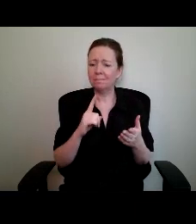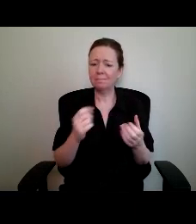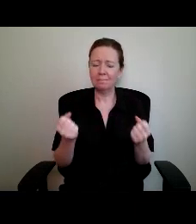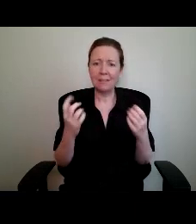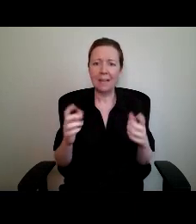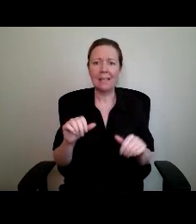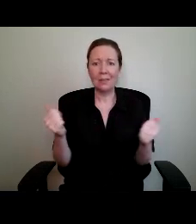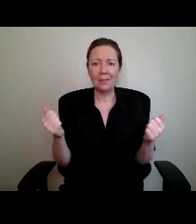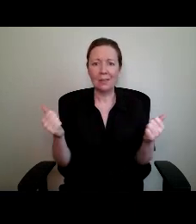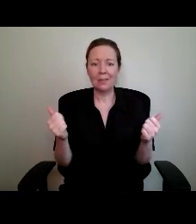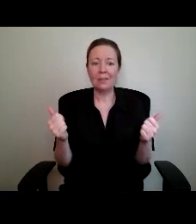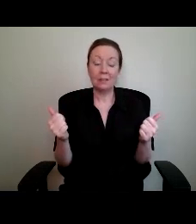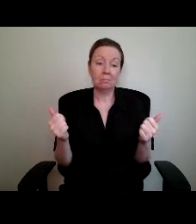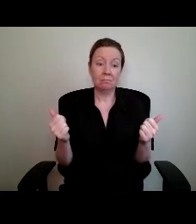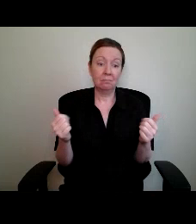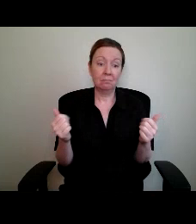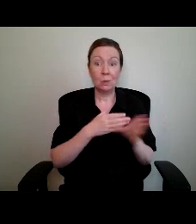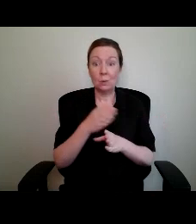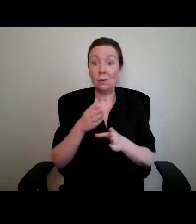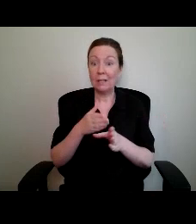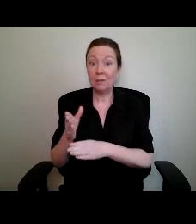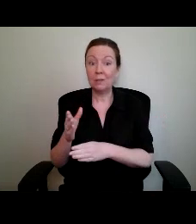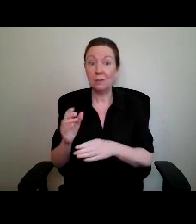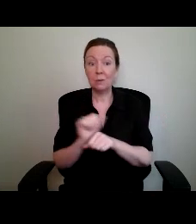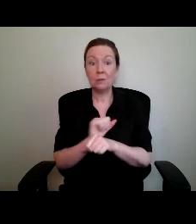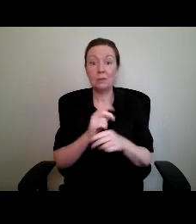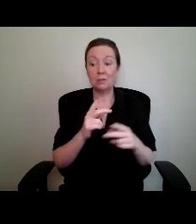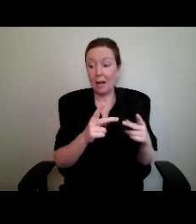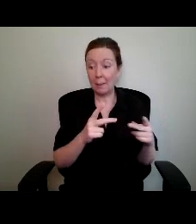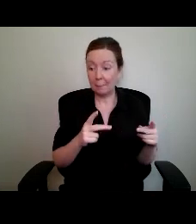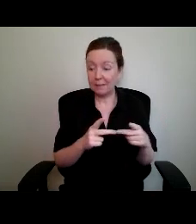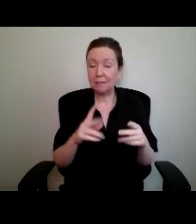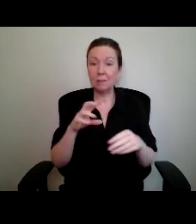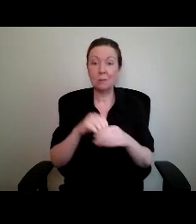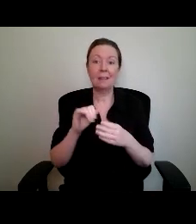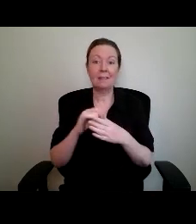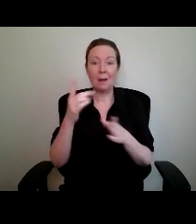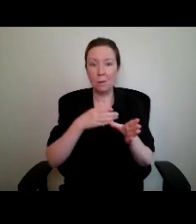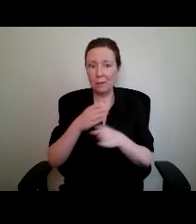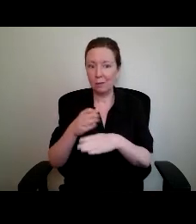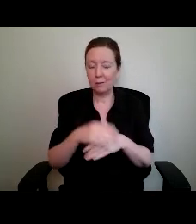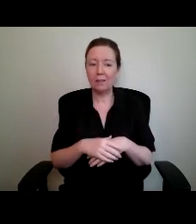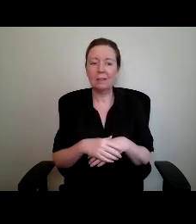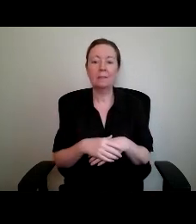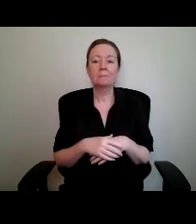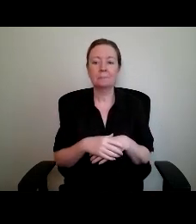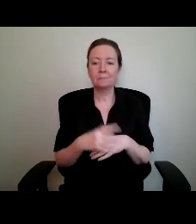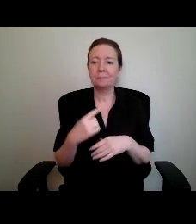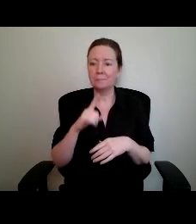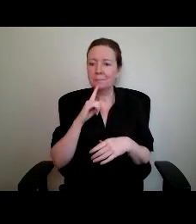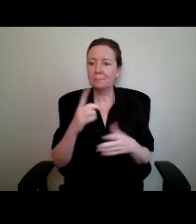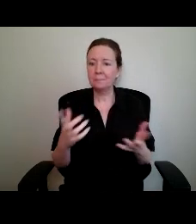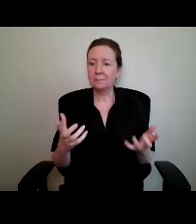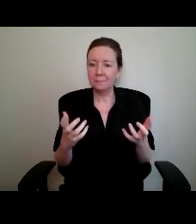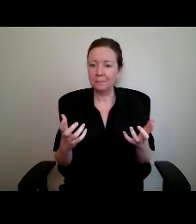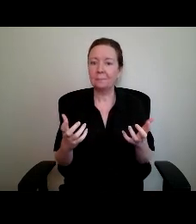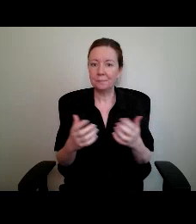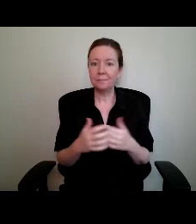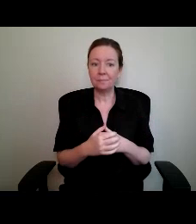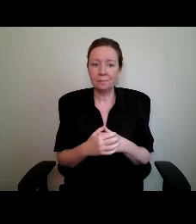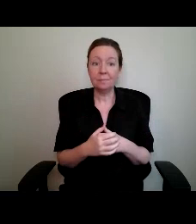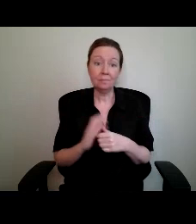other, careers or job positions within that one career. And so we really just want